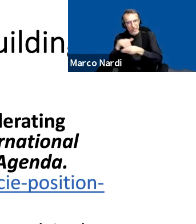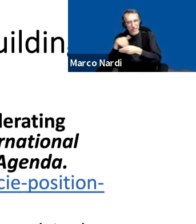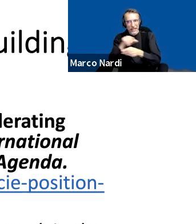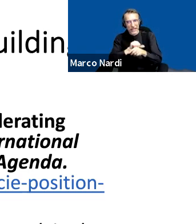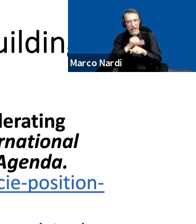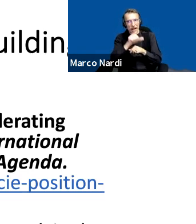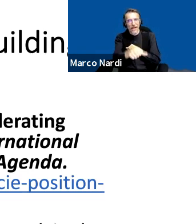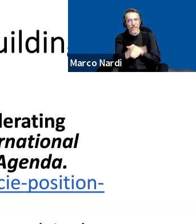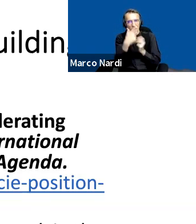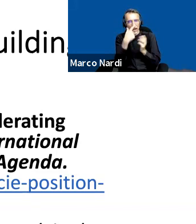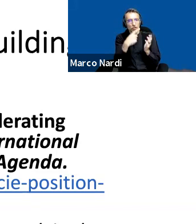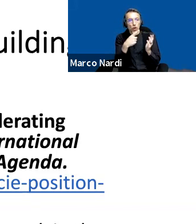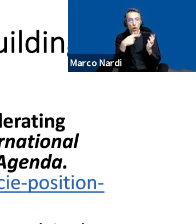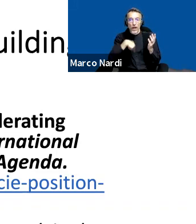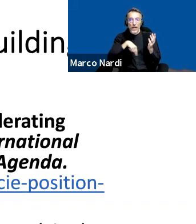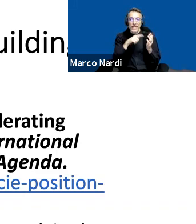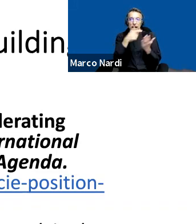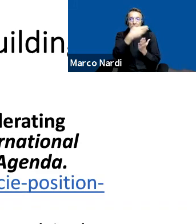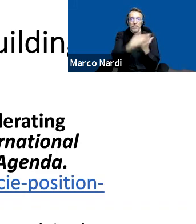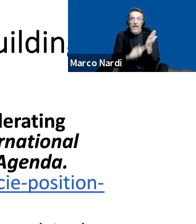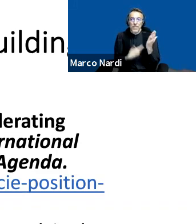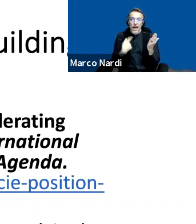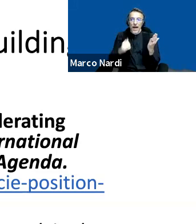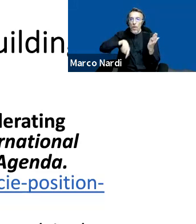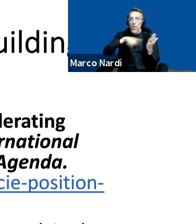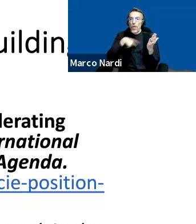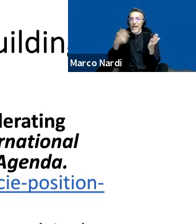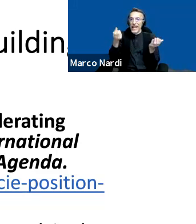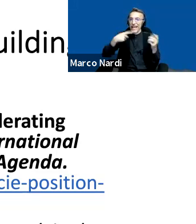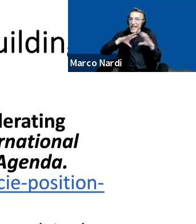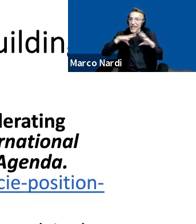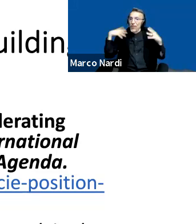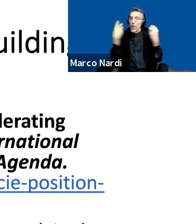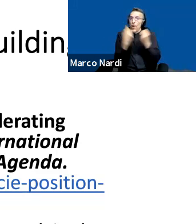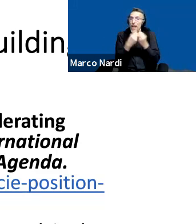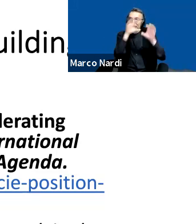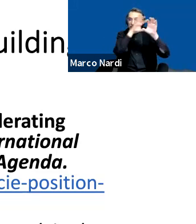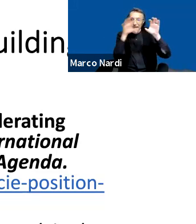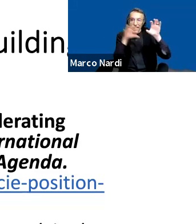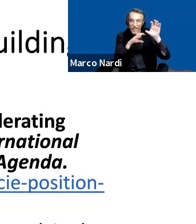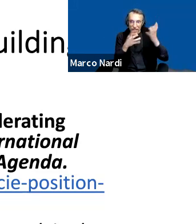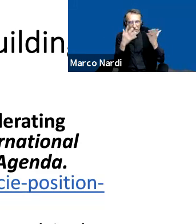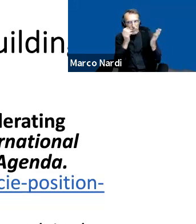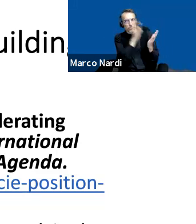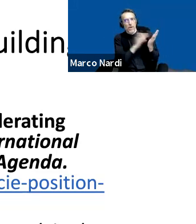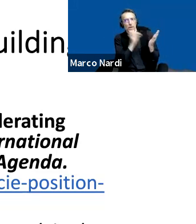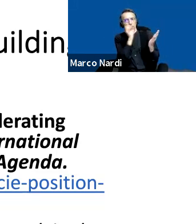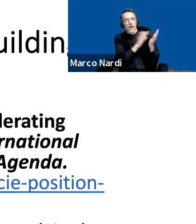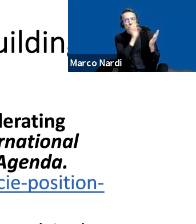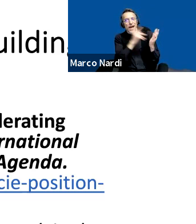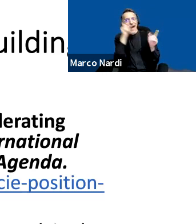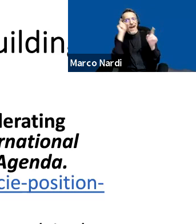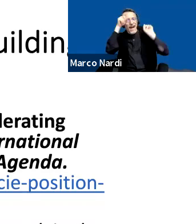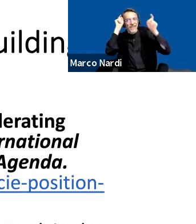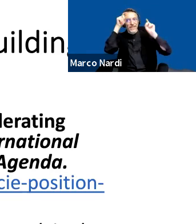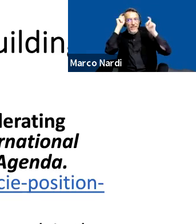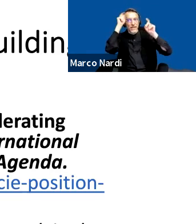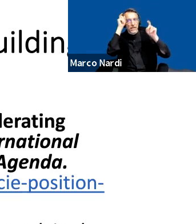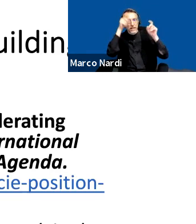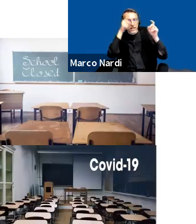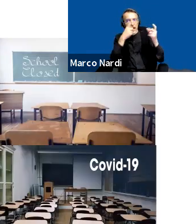is a position paper that we drew up collectively to reflect on some of those